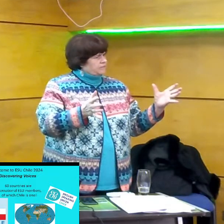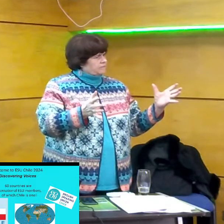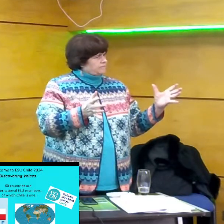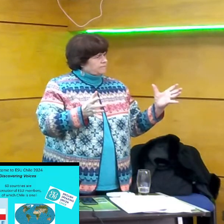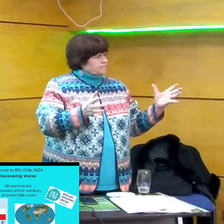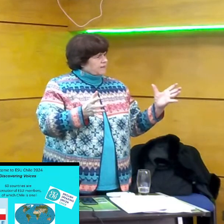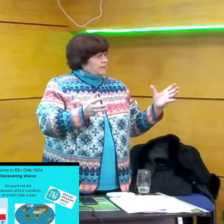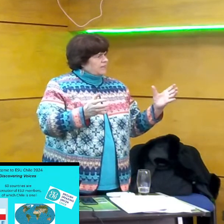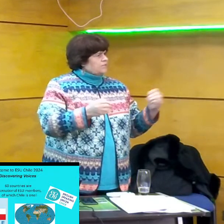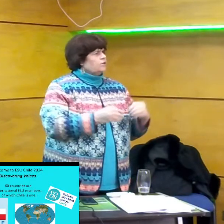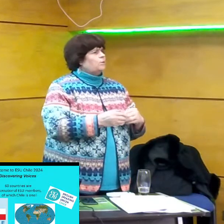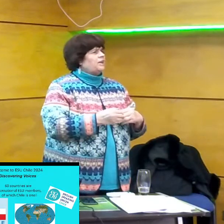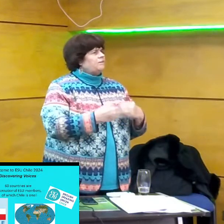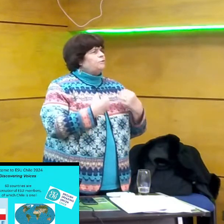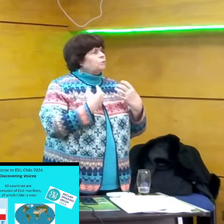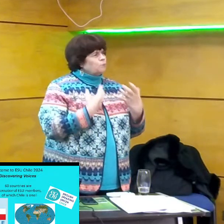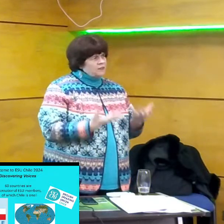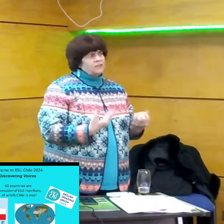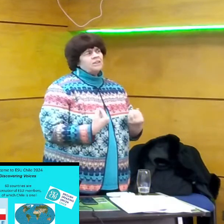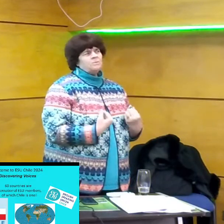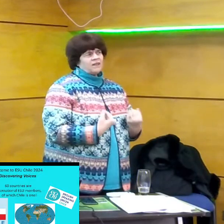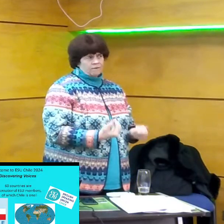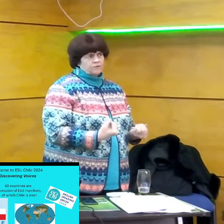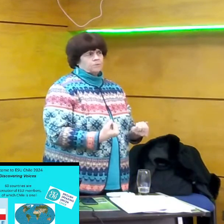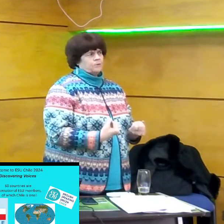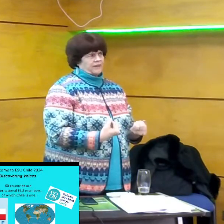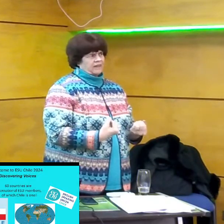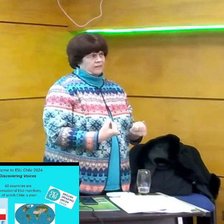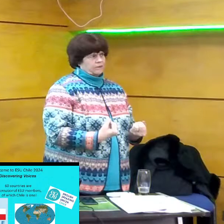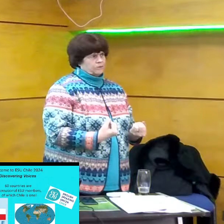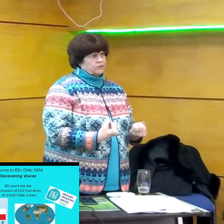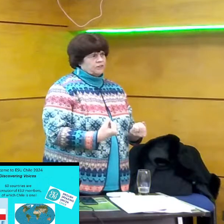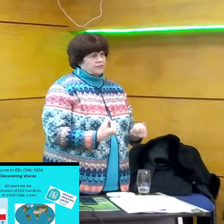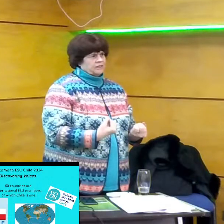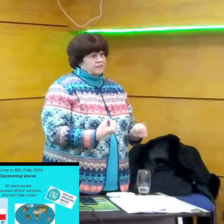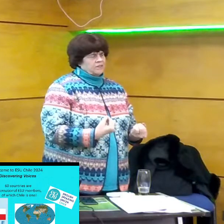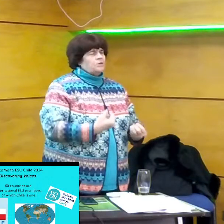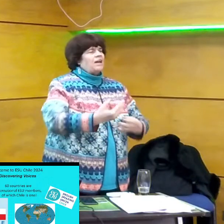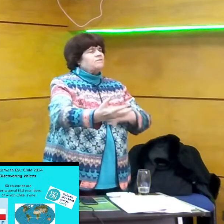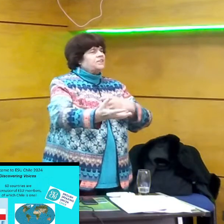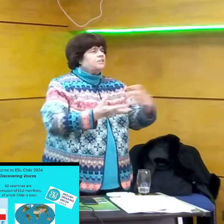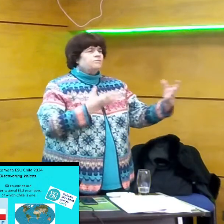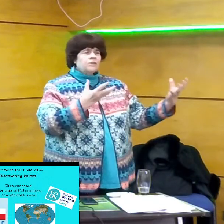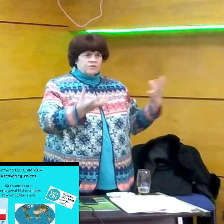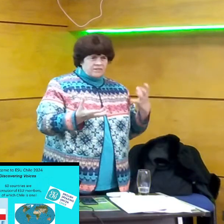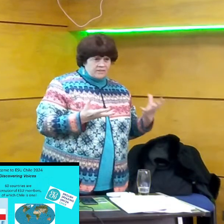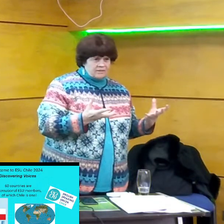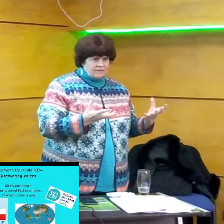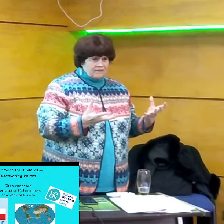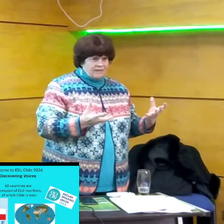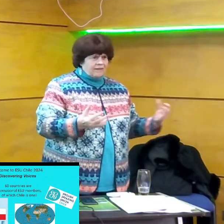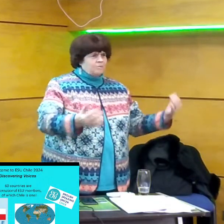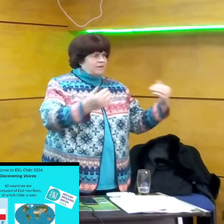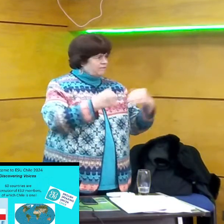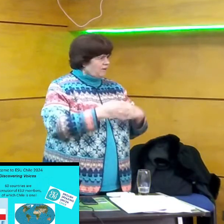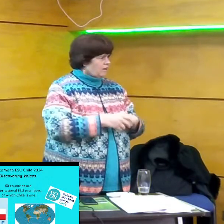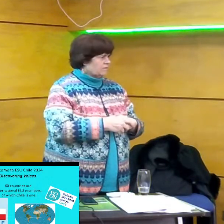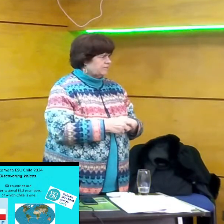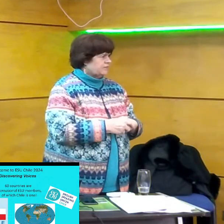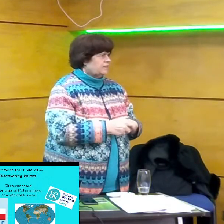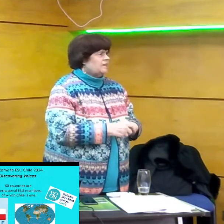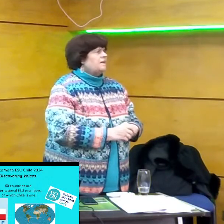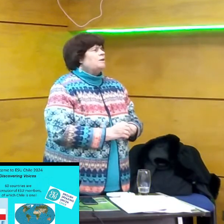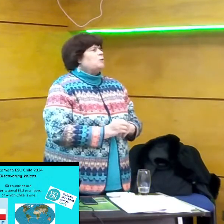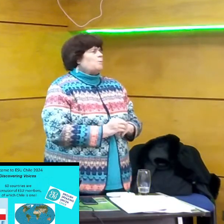stuff. So if you're really going to be comfortable with that language, you have to converse and be